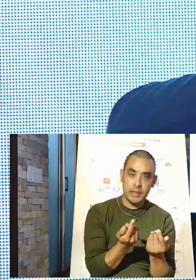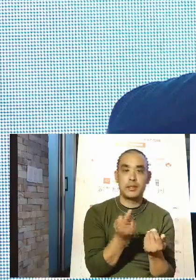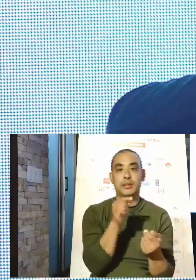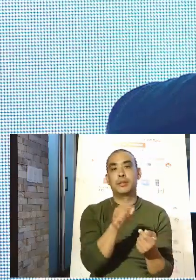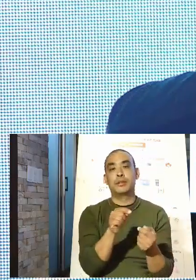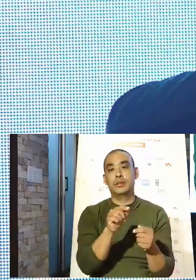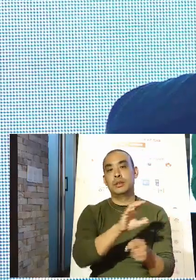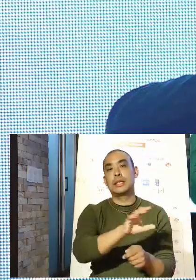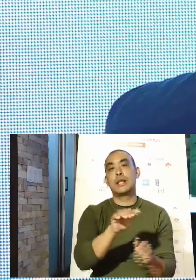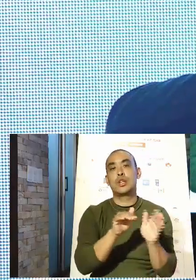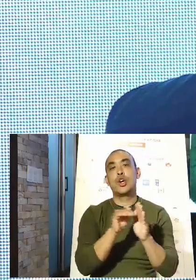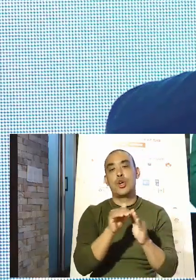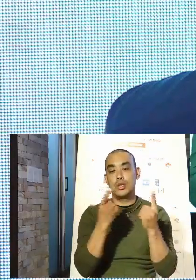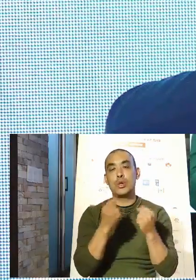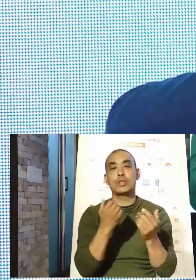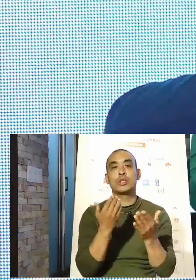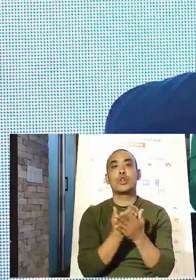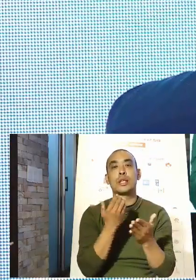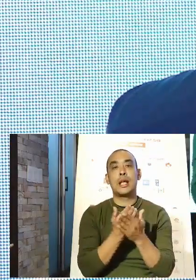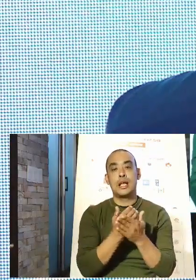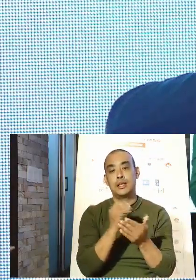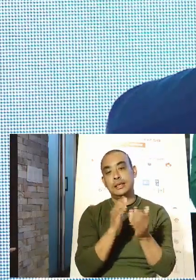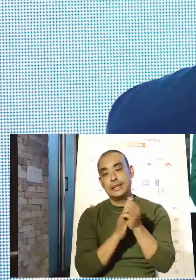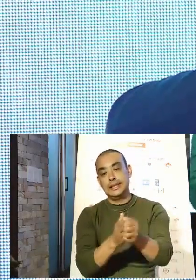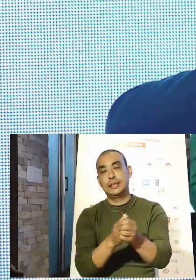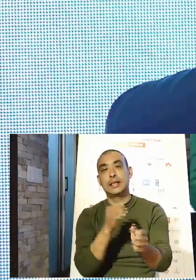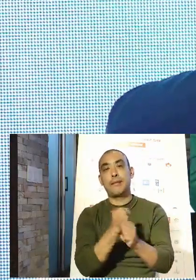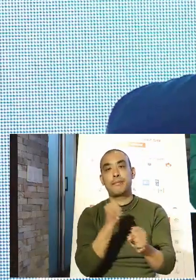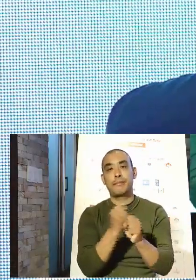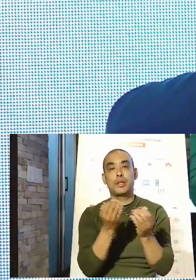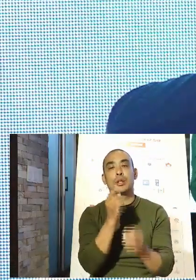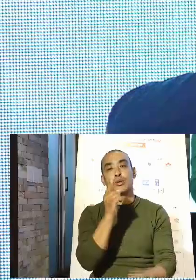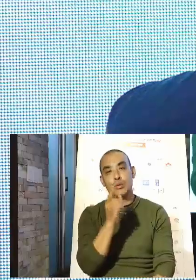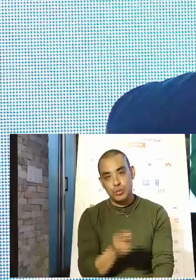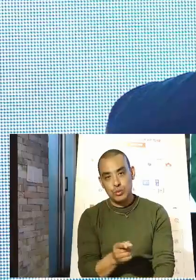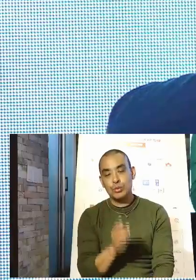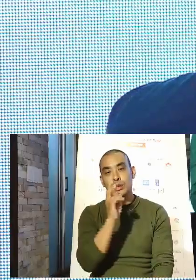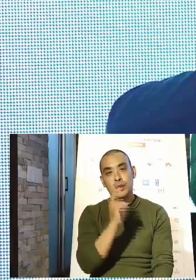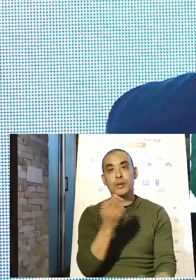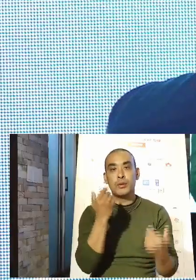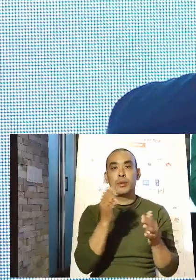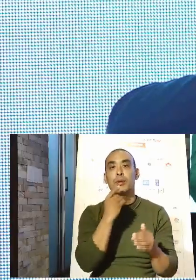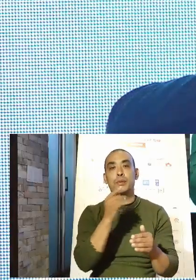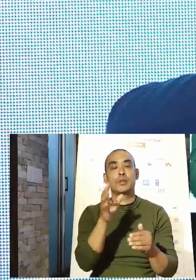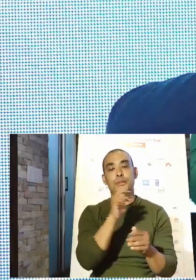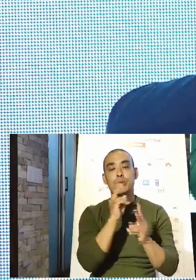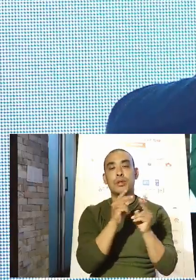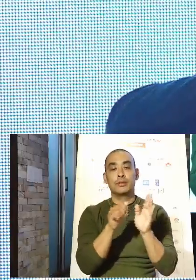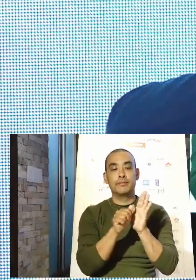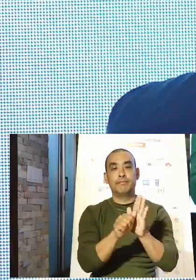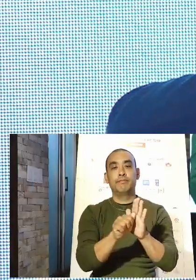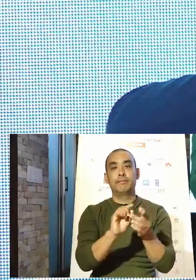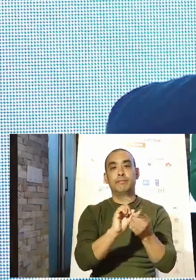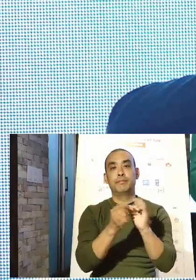with the local health system and local leaders, right? Then only we can able to bring about a